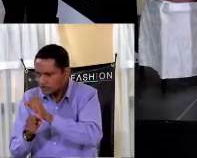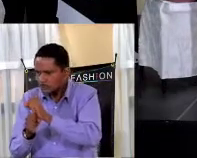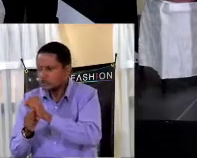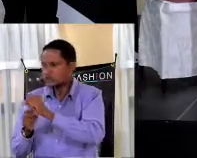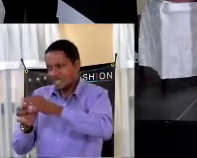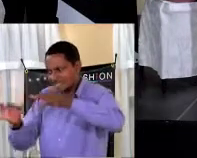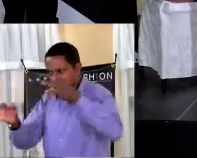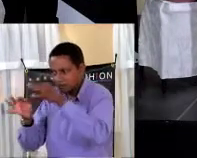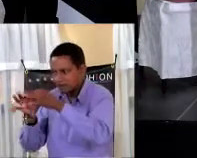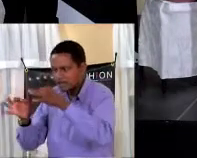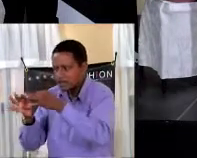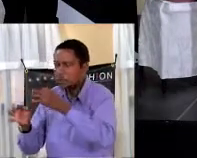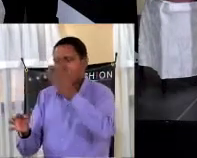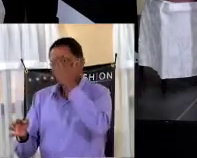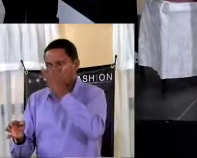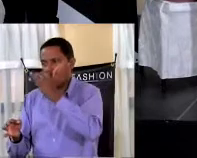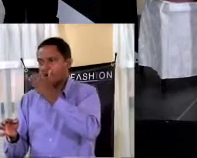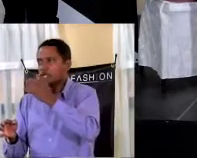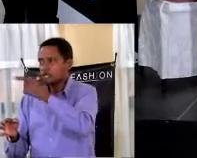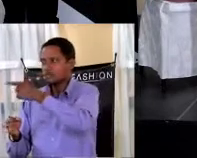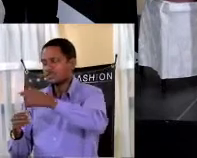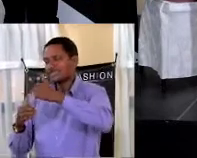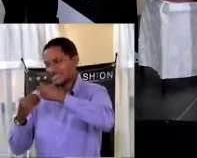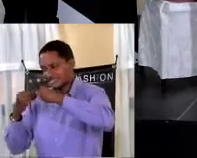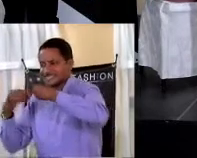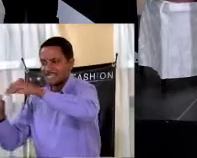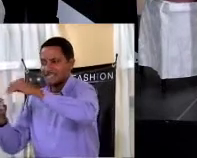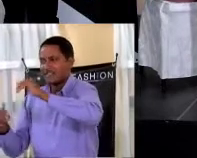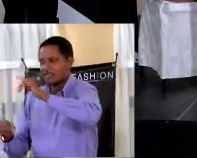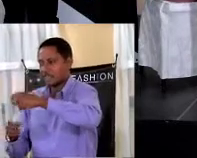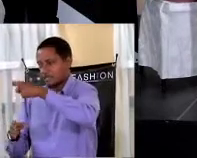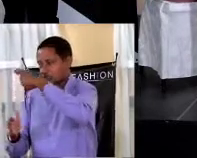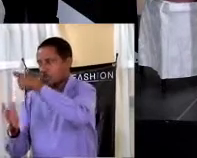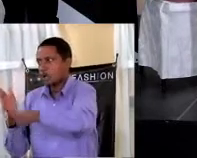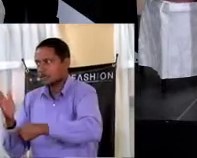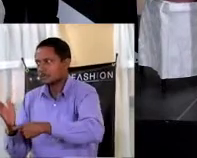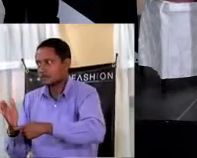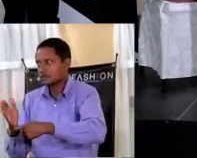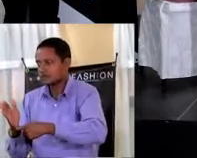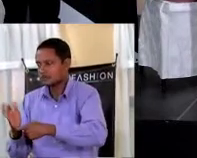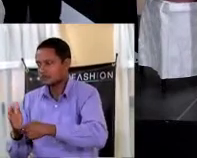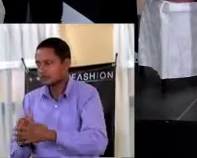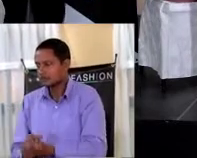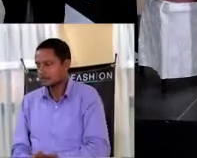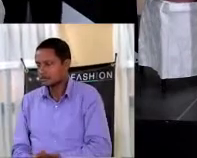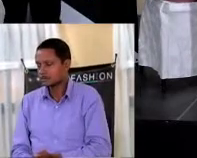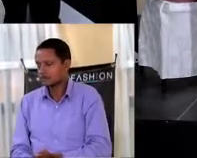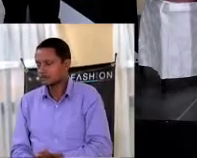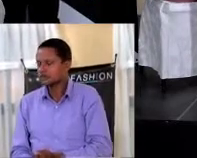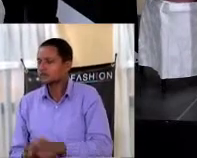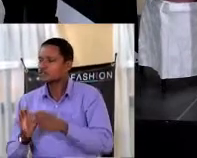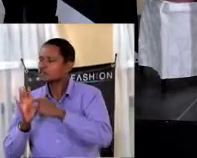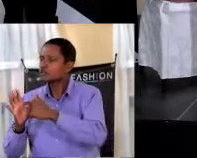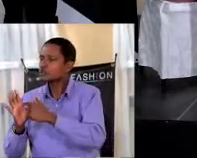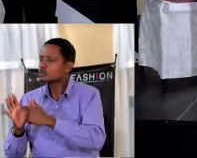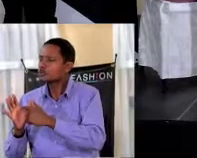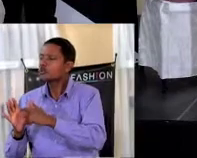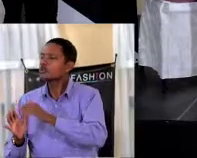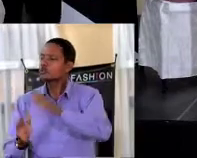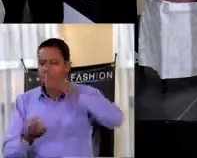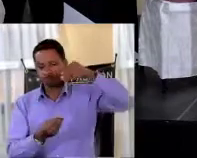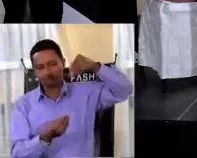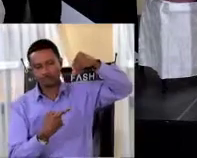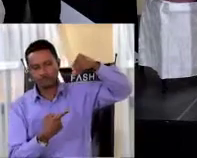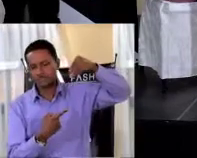validate it. And so what you need to continue to do is not show why, it's to basically show why your piece